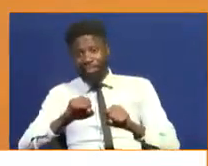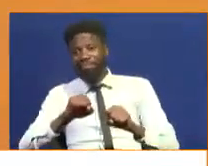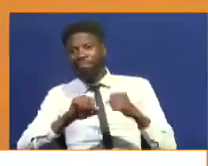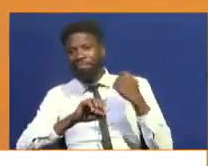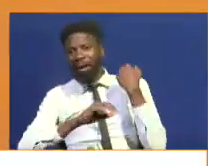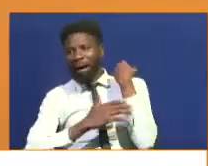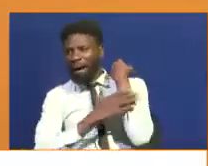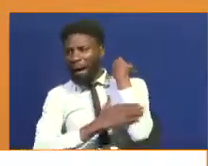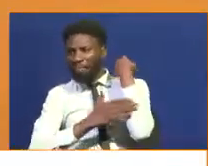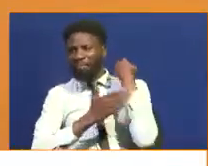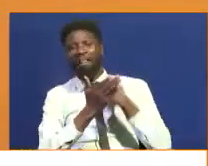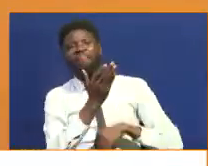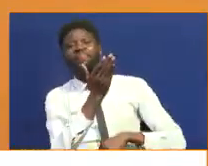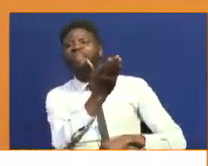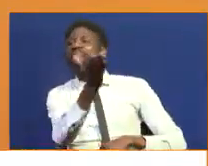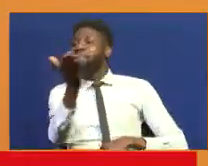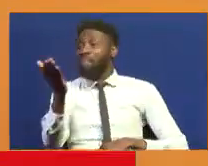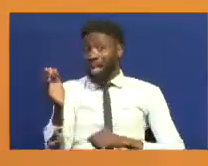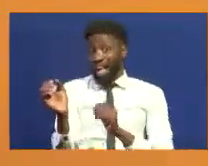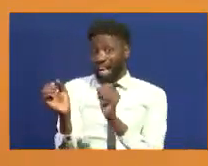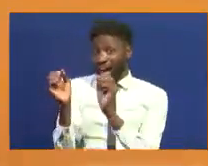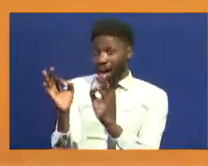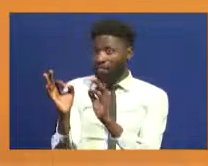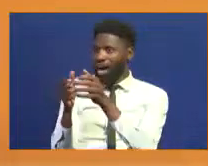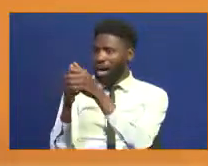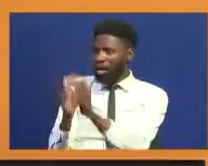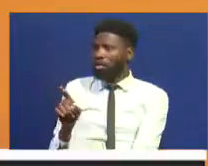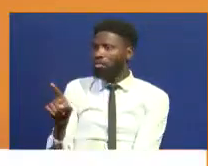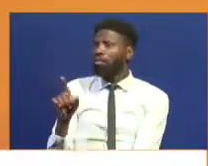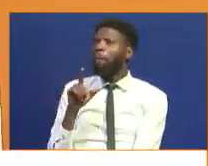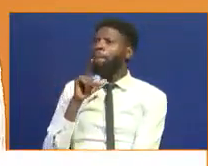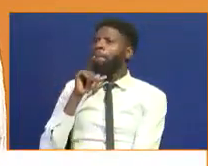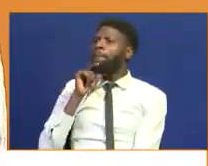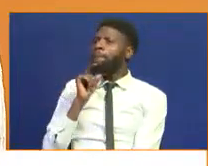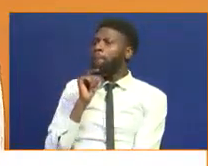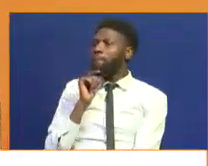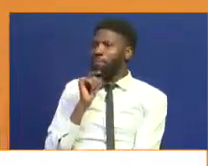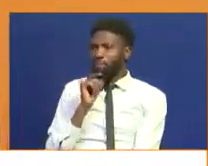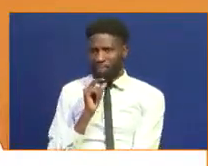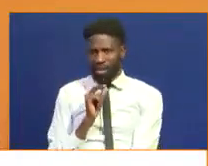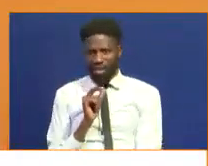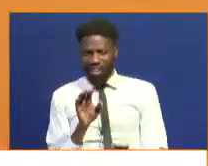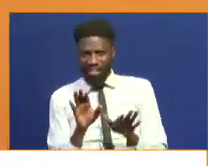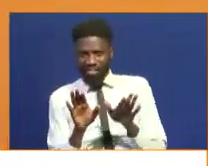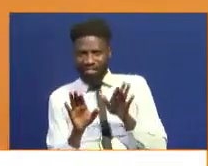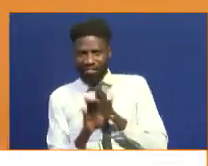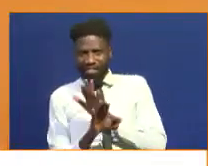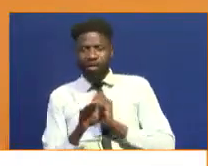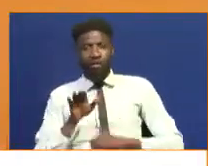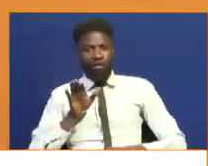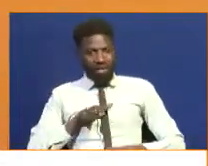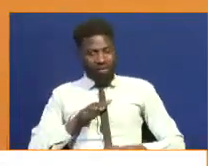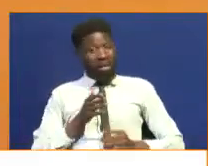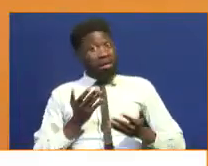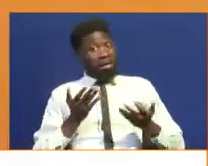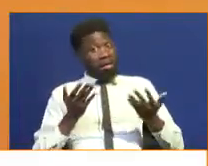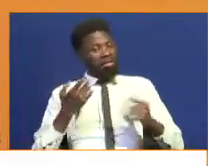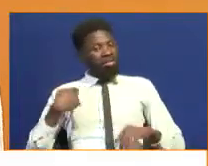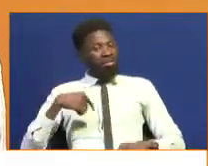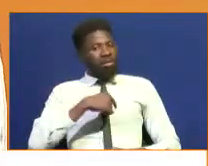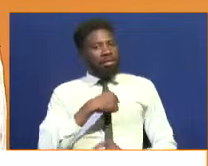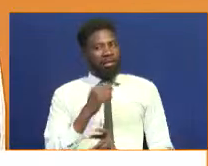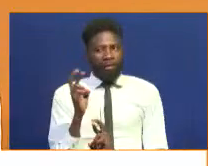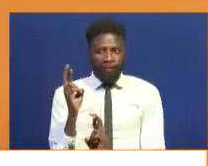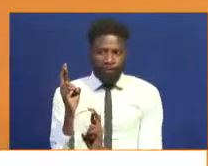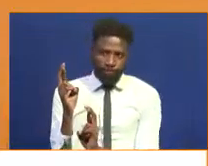if one leader is a male, then the second is a female. Mm-hmm. So for us, that is what we'll be hoping